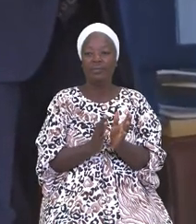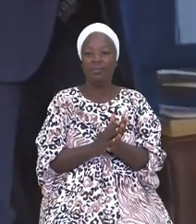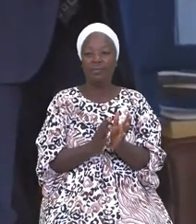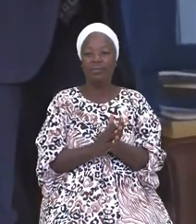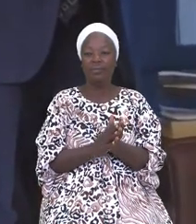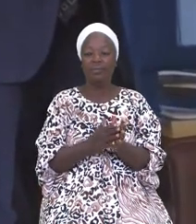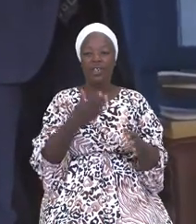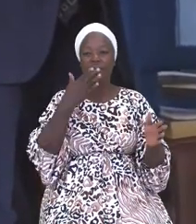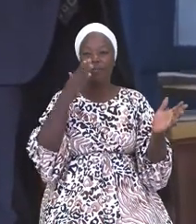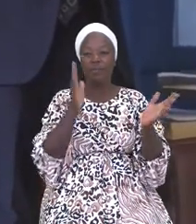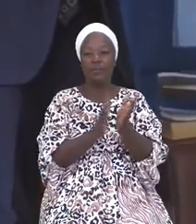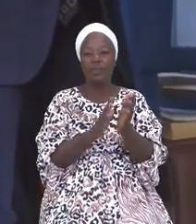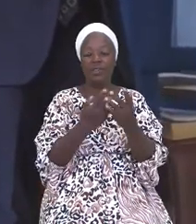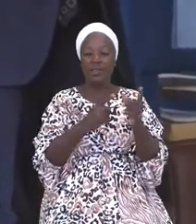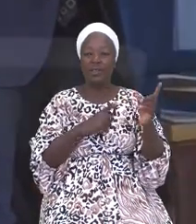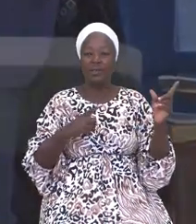Praise the Lord.